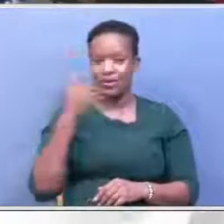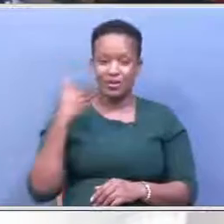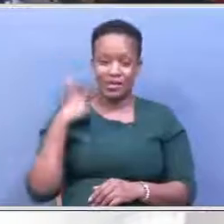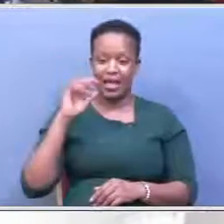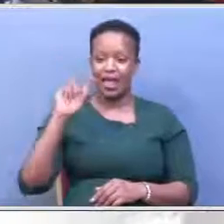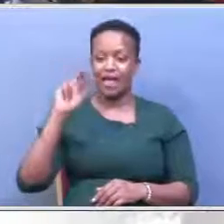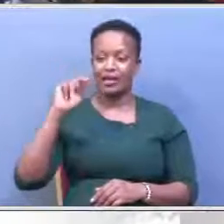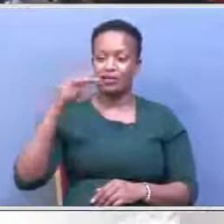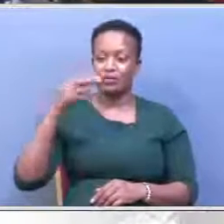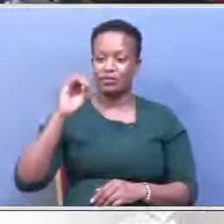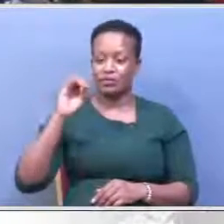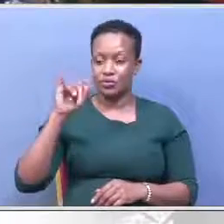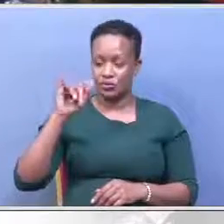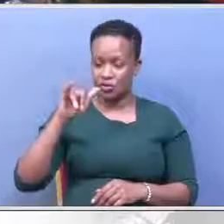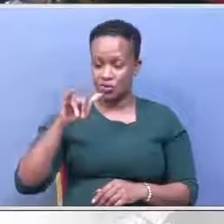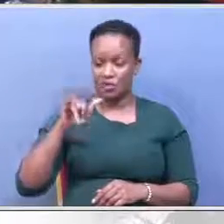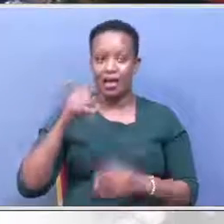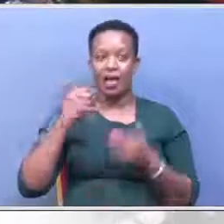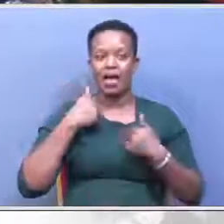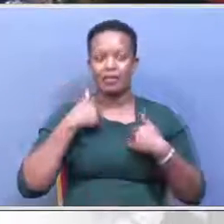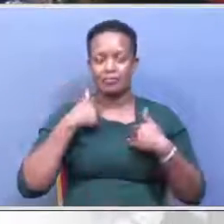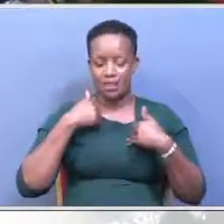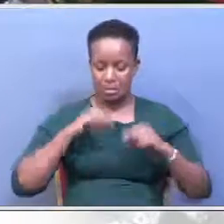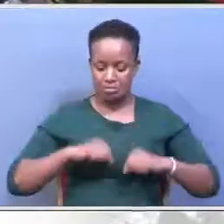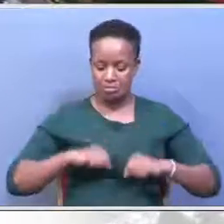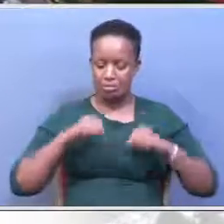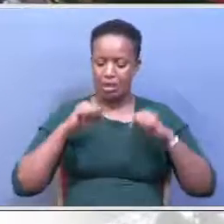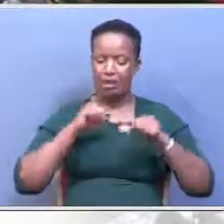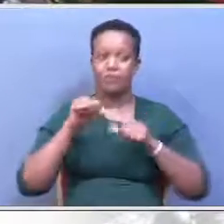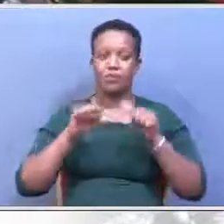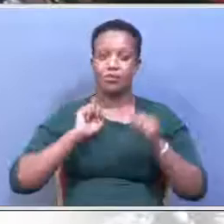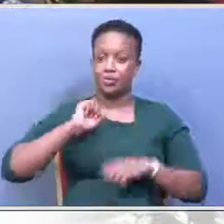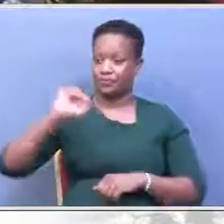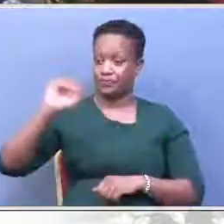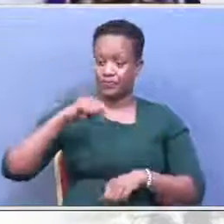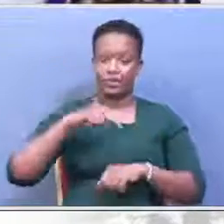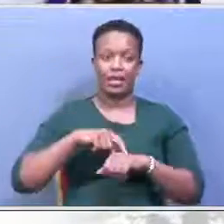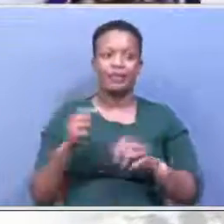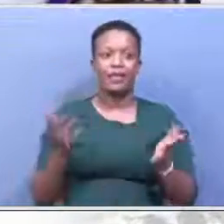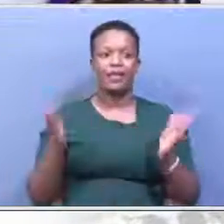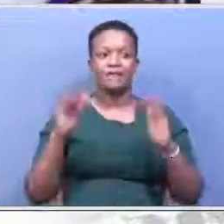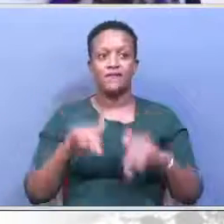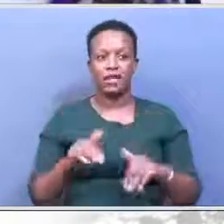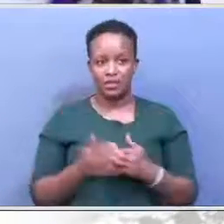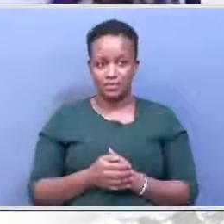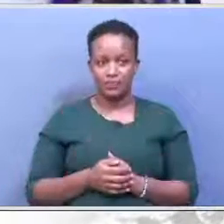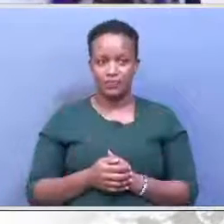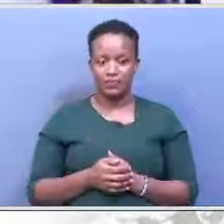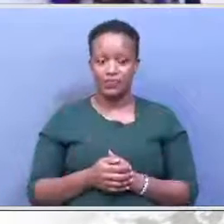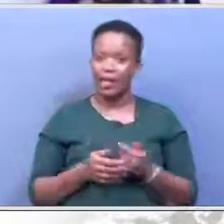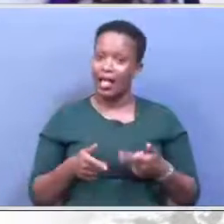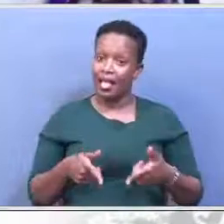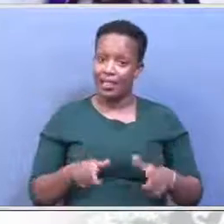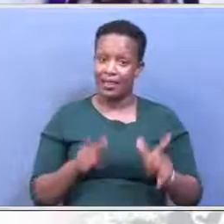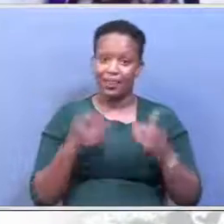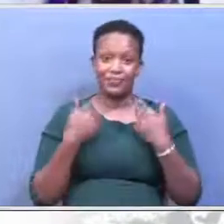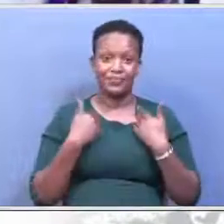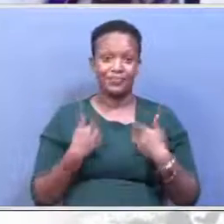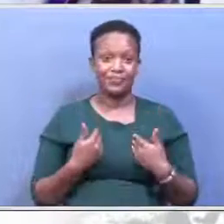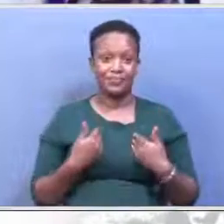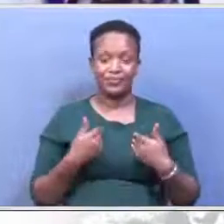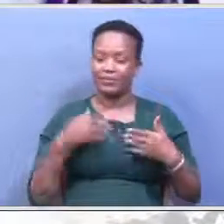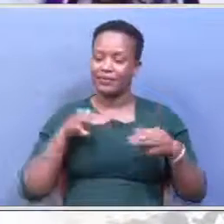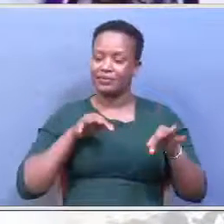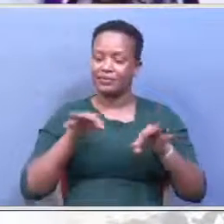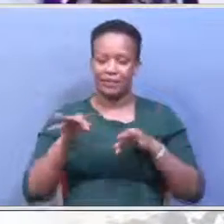of the mass. Had earlier warned the mourners against politicking during the event. Allow me to